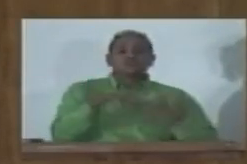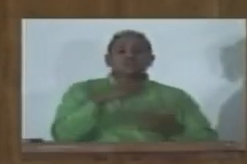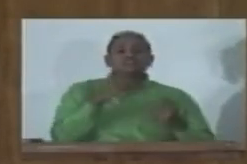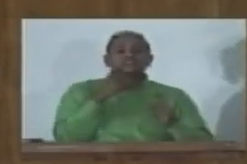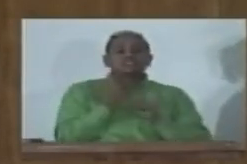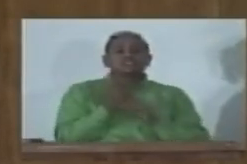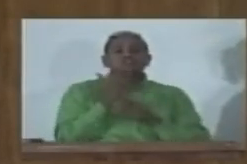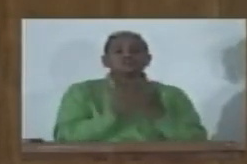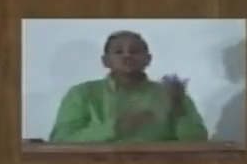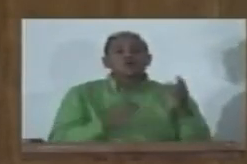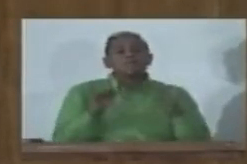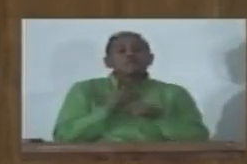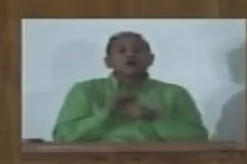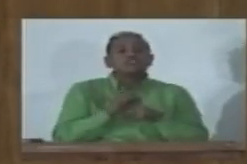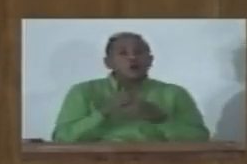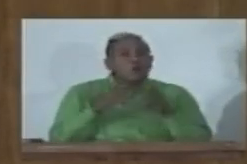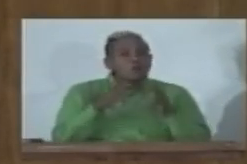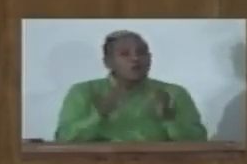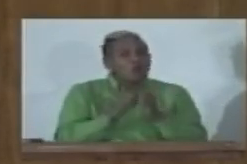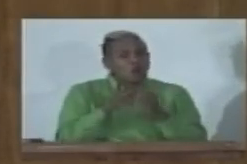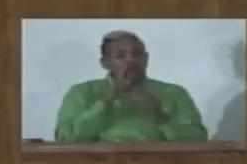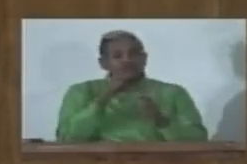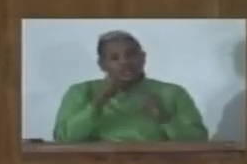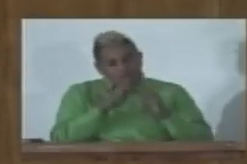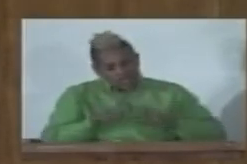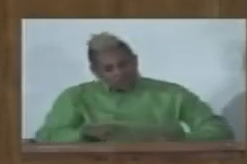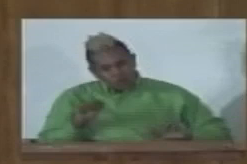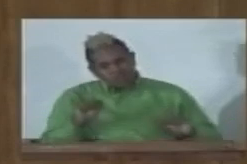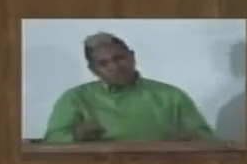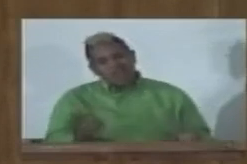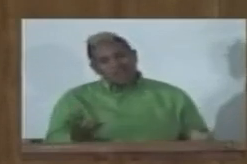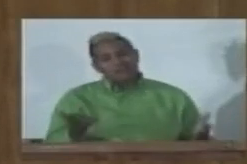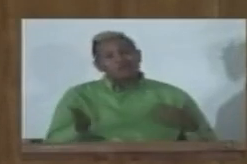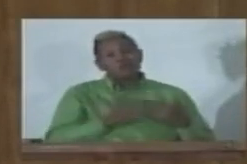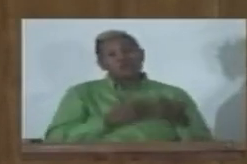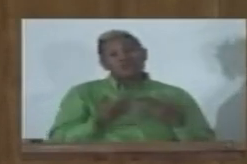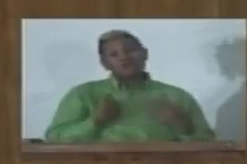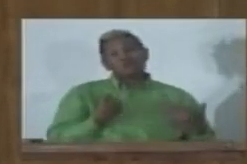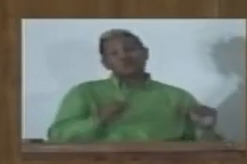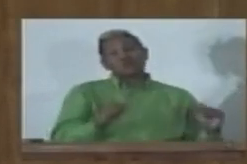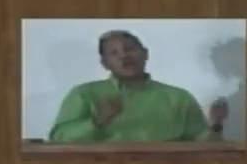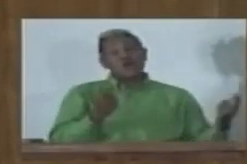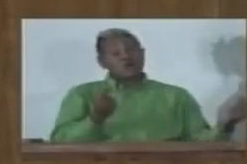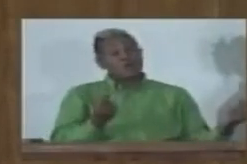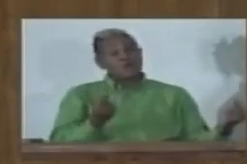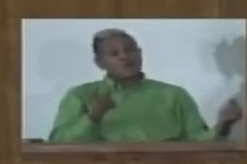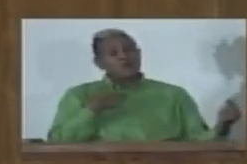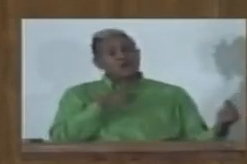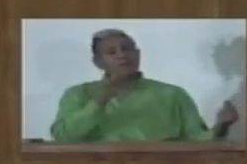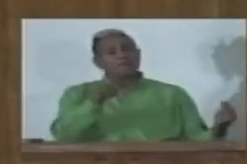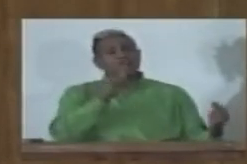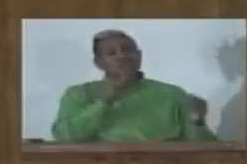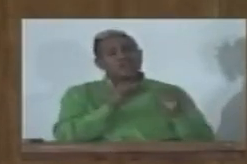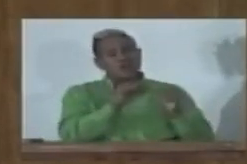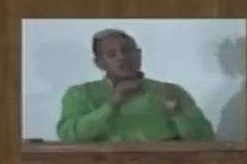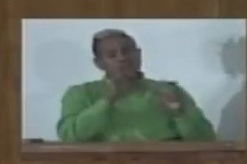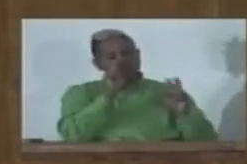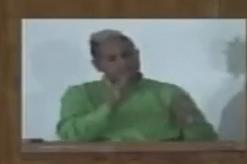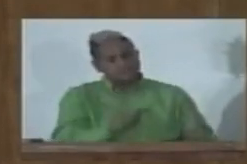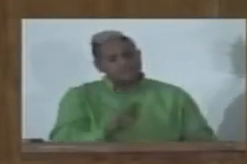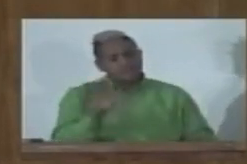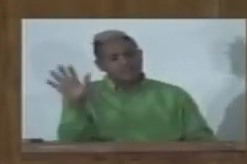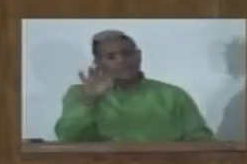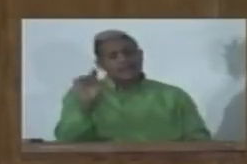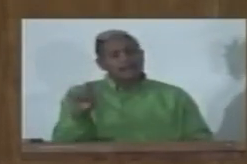some practical ways to explore. Whatever we seek to do, Mr. President, we must continue to cater for their